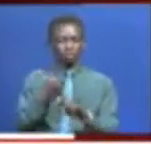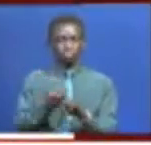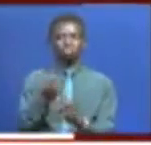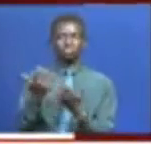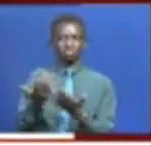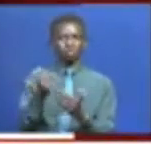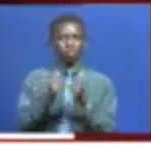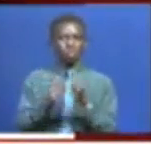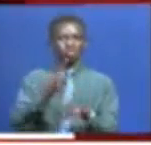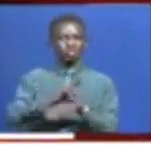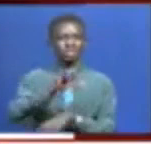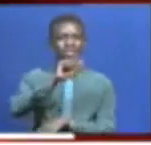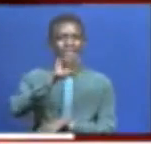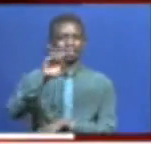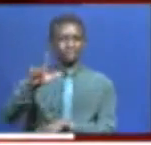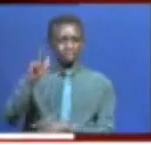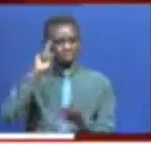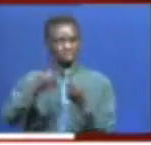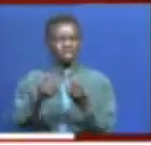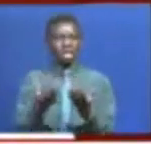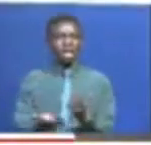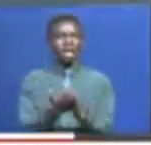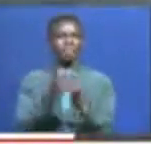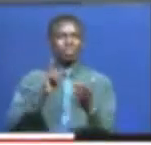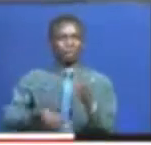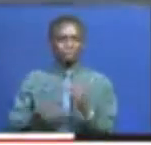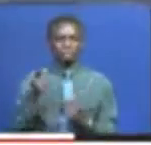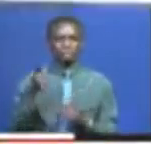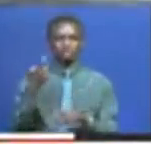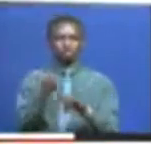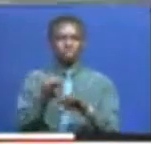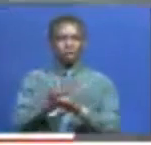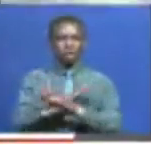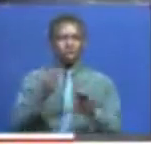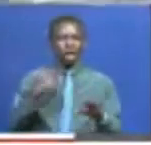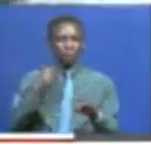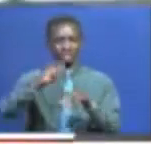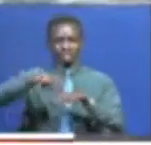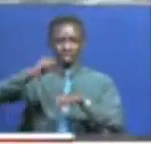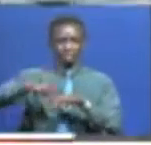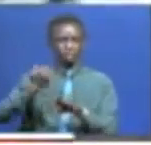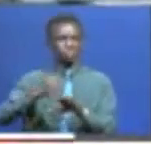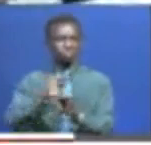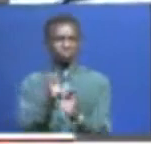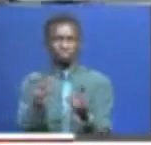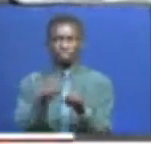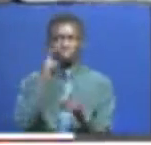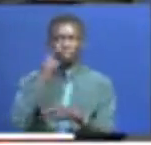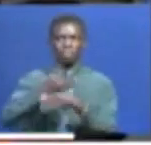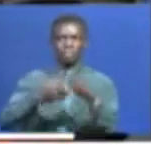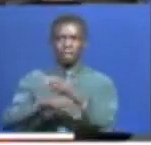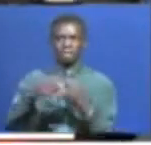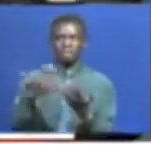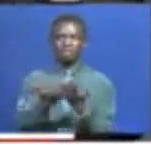prevent rust from damaging its contents. Further, they say it has been fitted with silage baling equipment that makes packaging easier